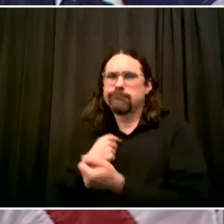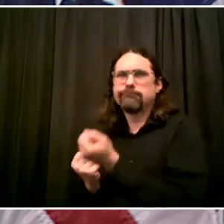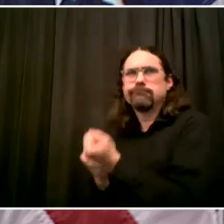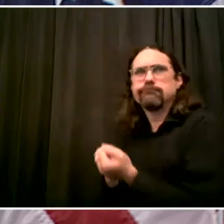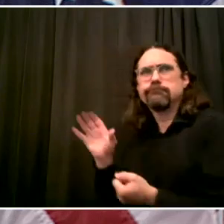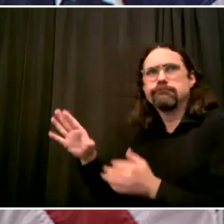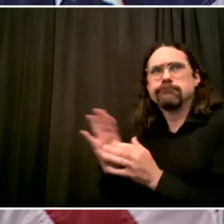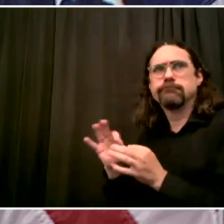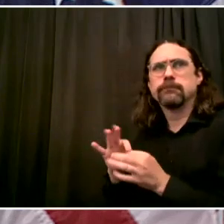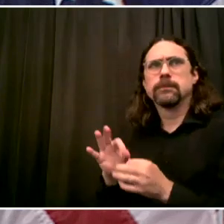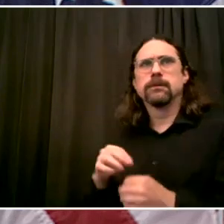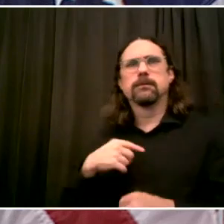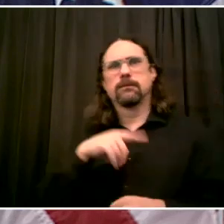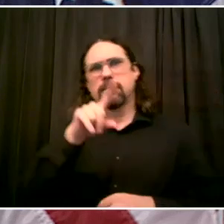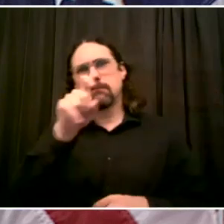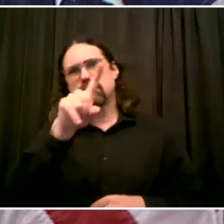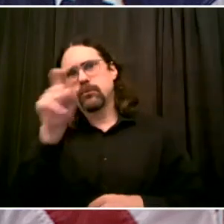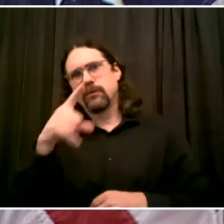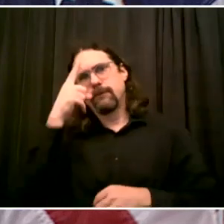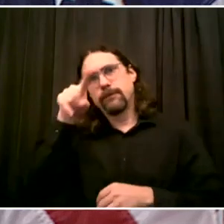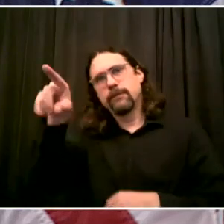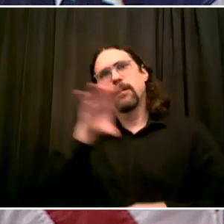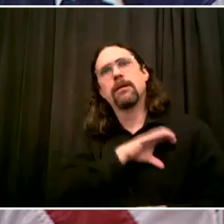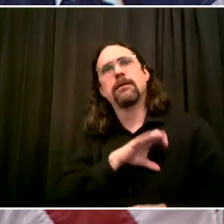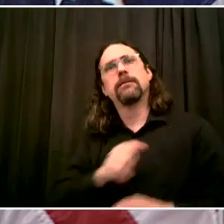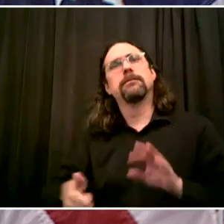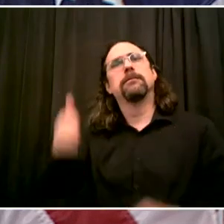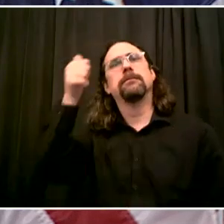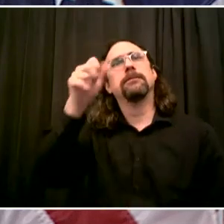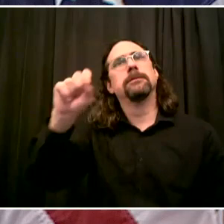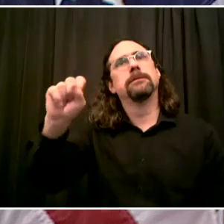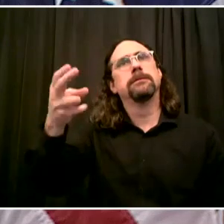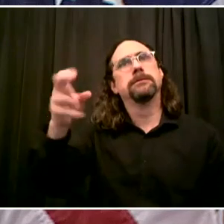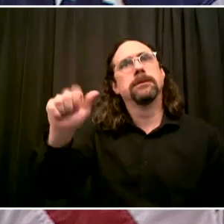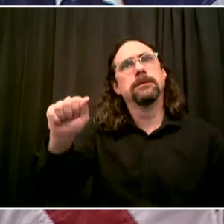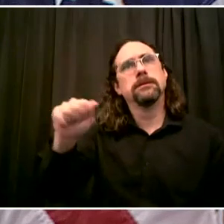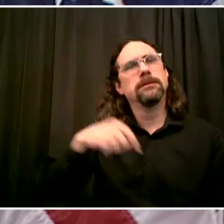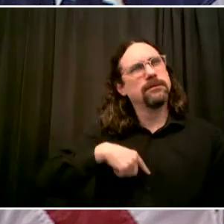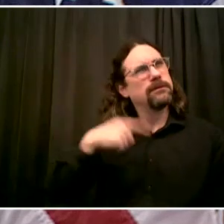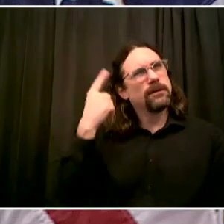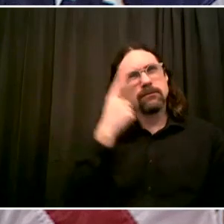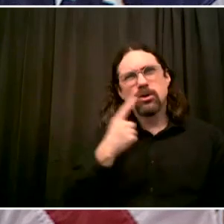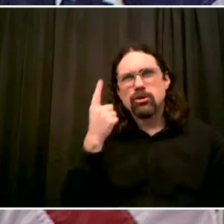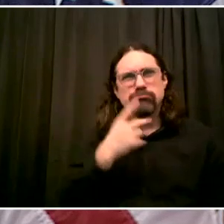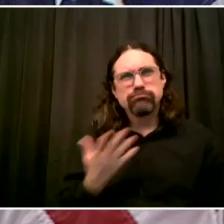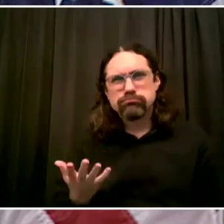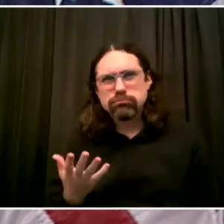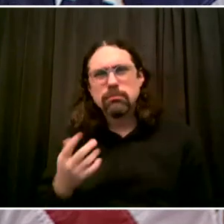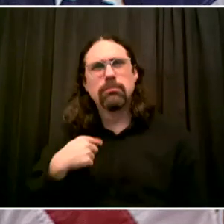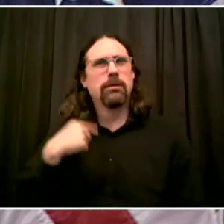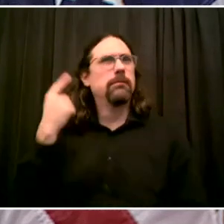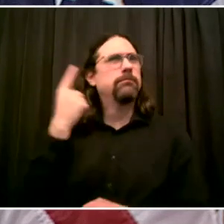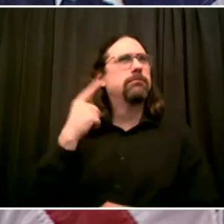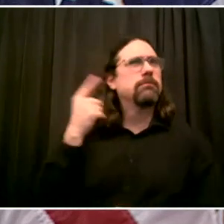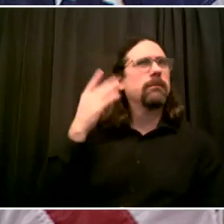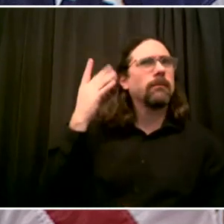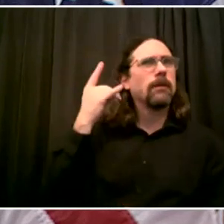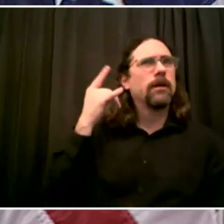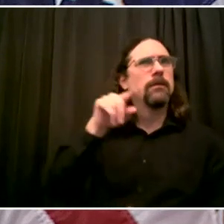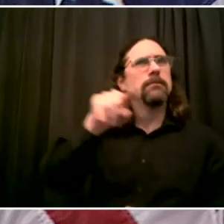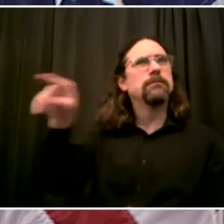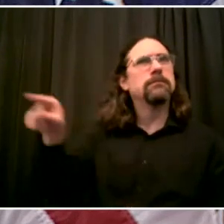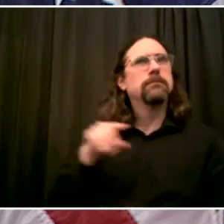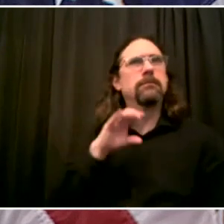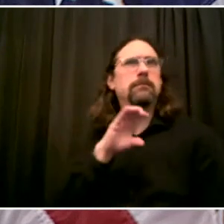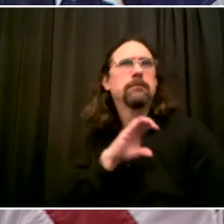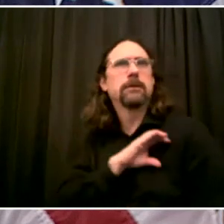that the NYPD officers, I know they're wearing markers over their badges, but I think people are concerned that their numbers are covered up, their numbers